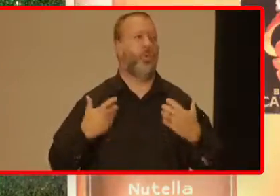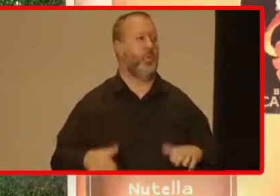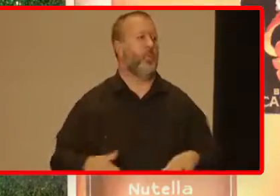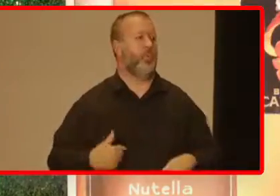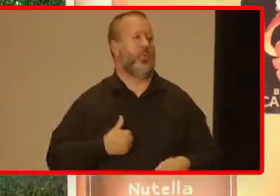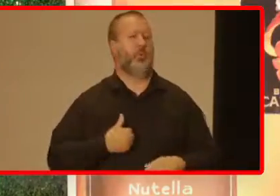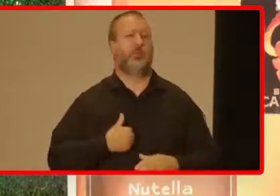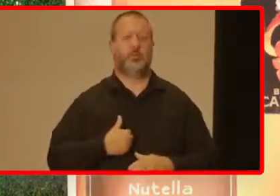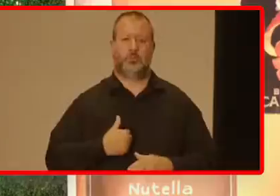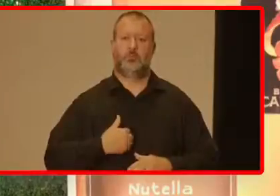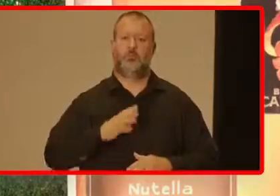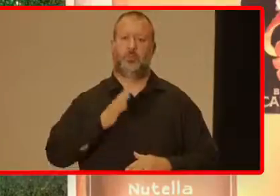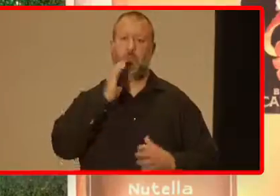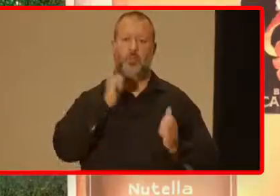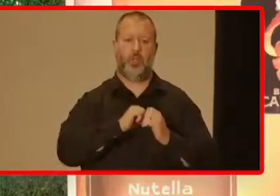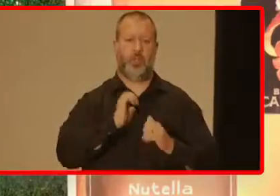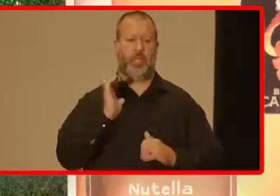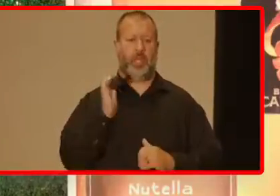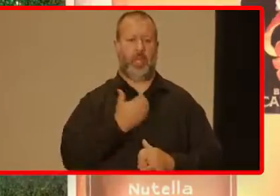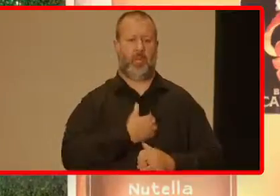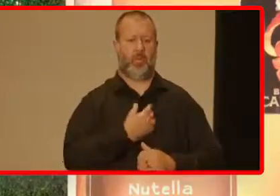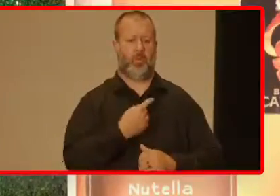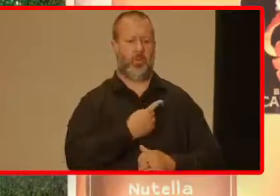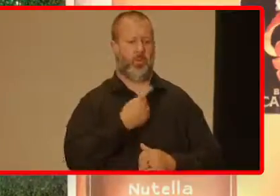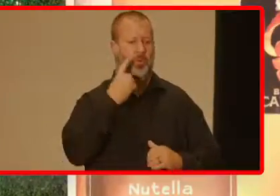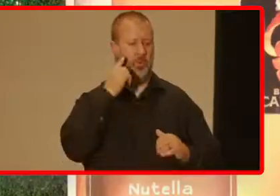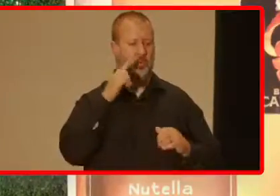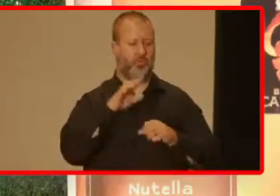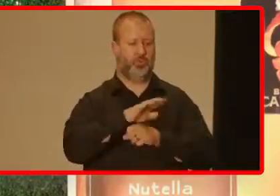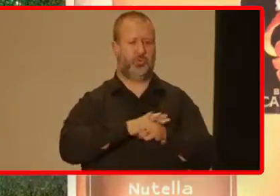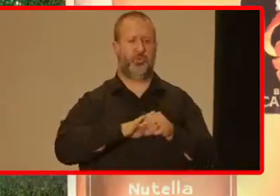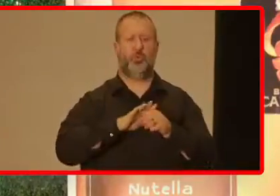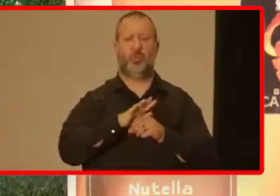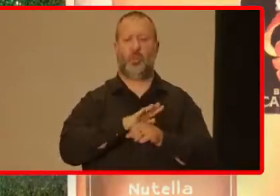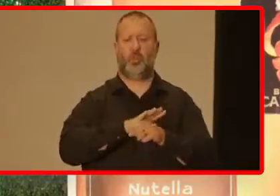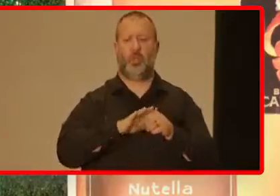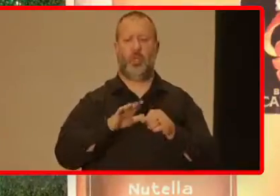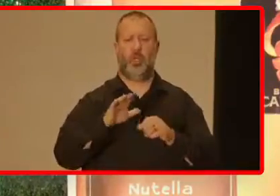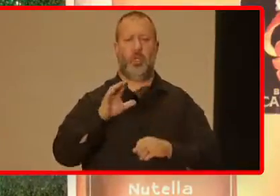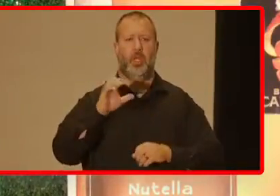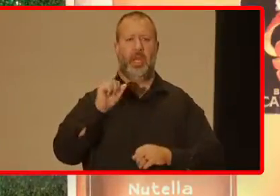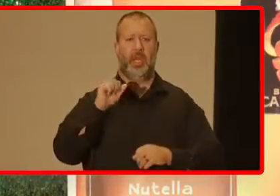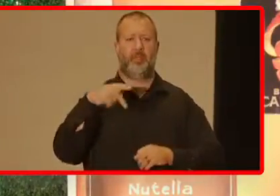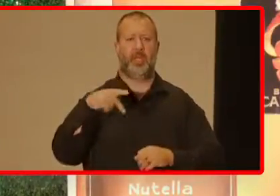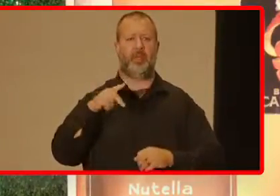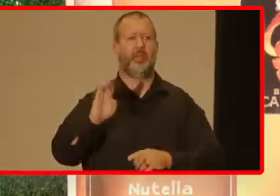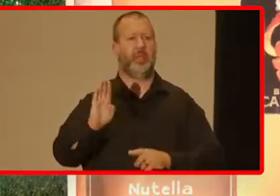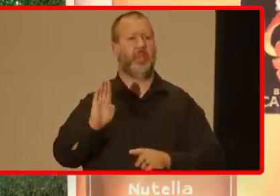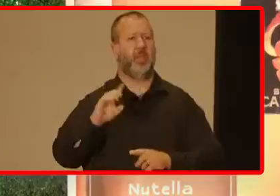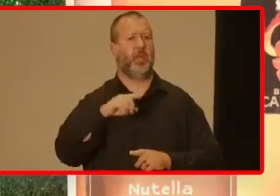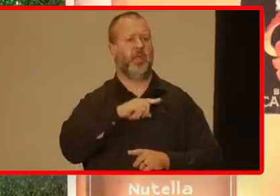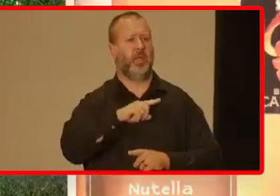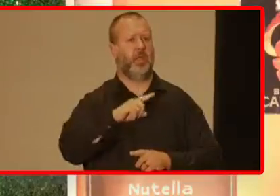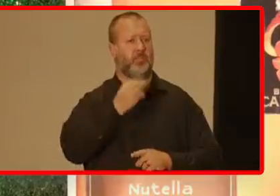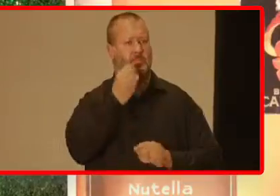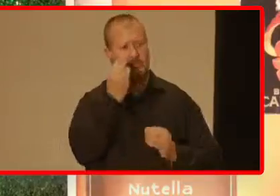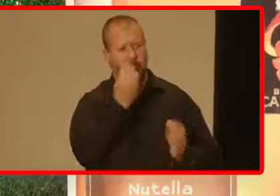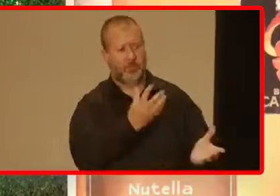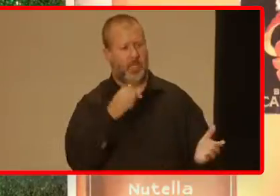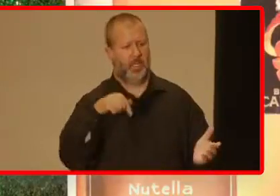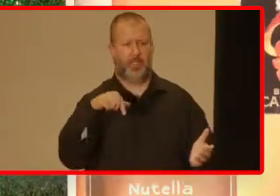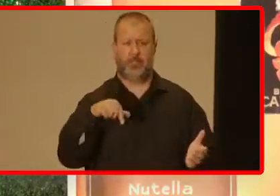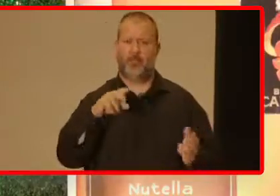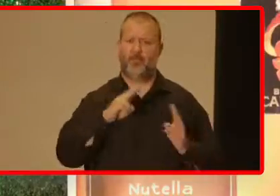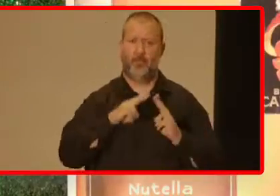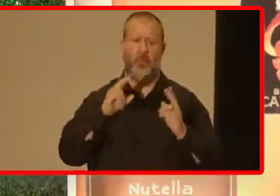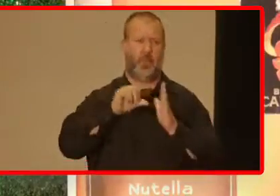I was talking to our regional APD, and I was telling them this is